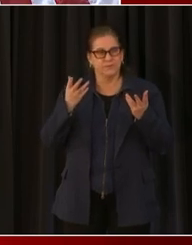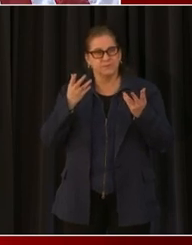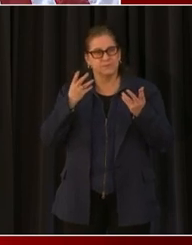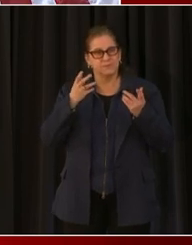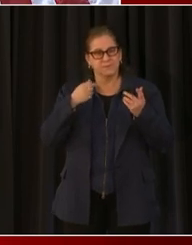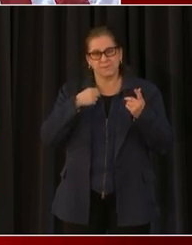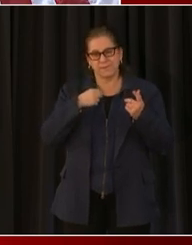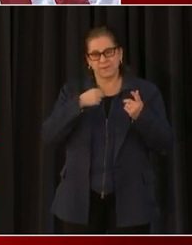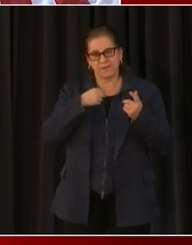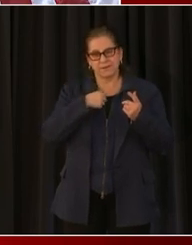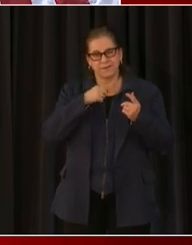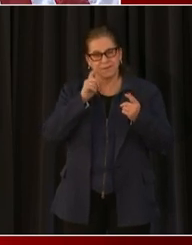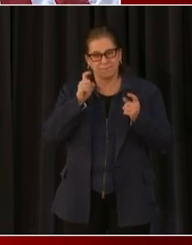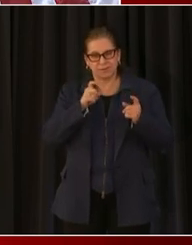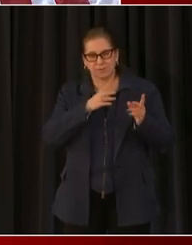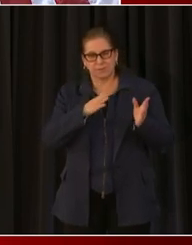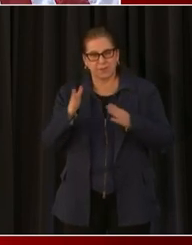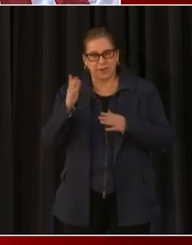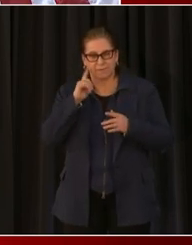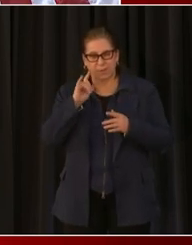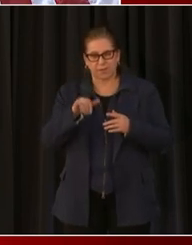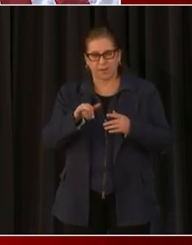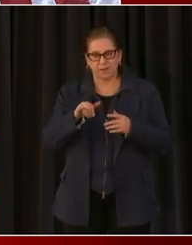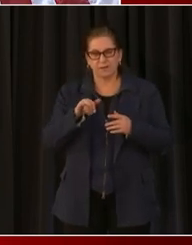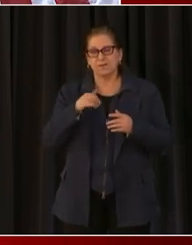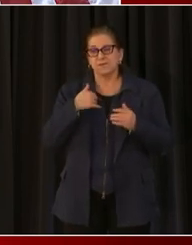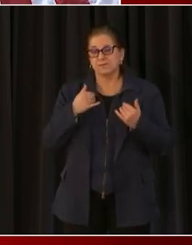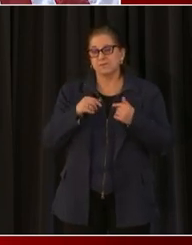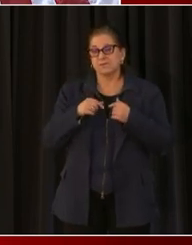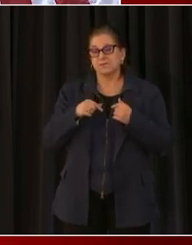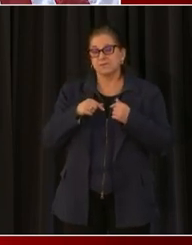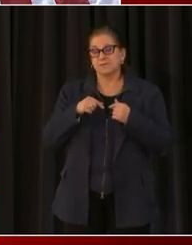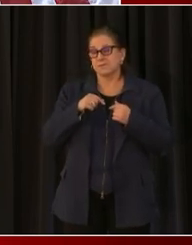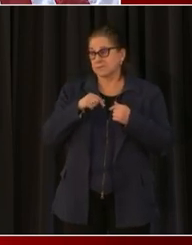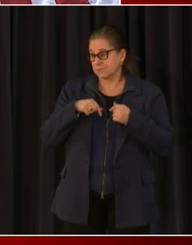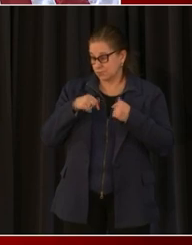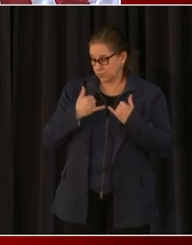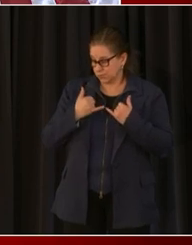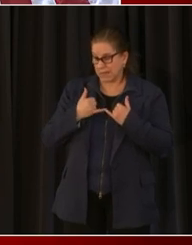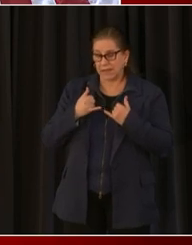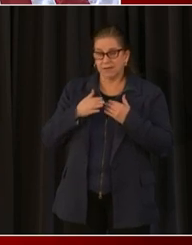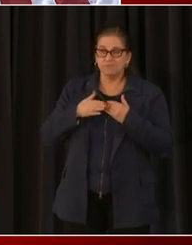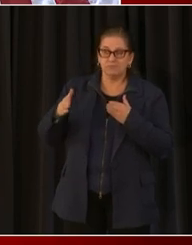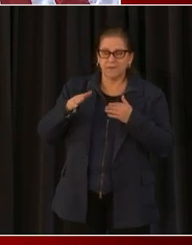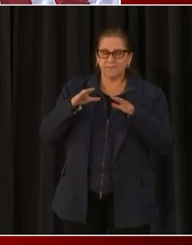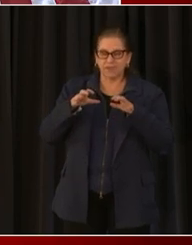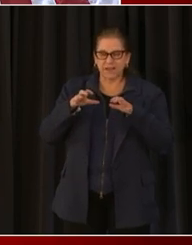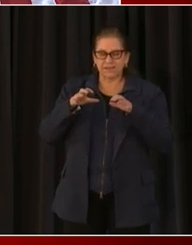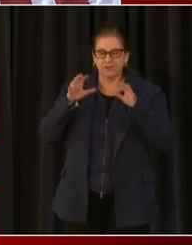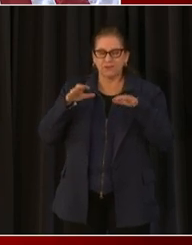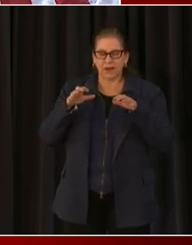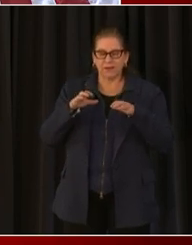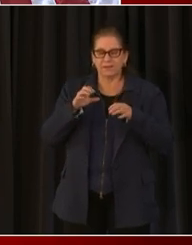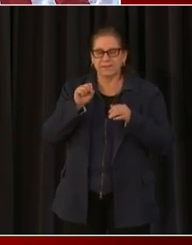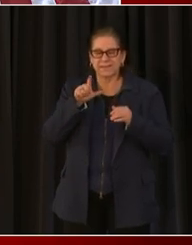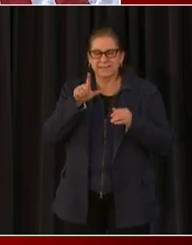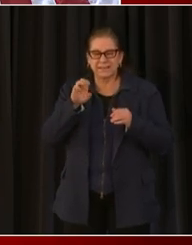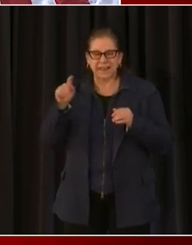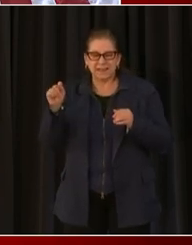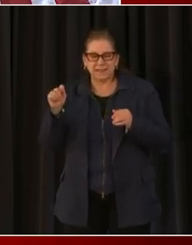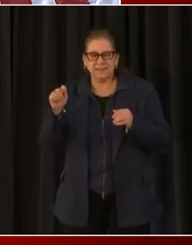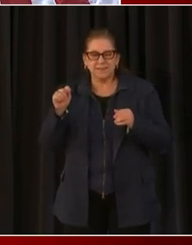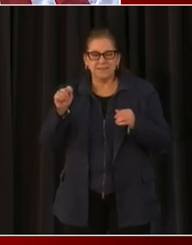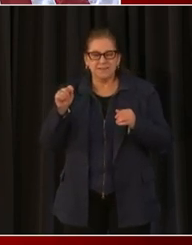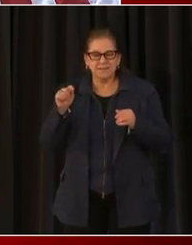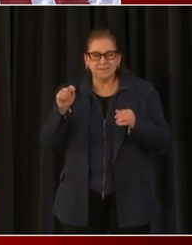system brought a lot more freezing rain and sleet, as you can see outside, and see some of the roads. So there'll be